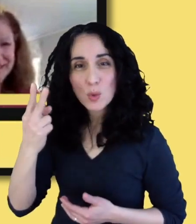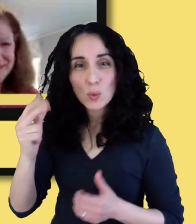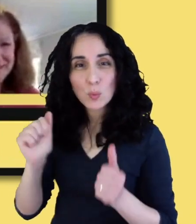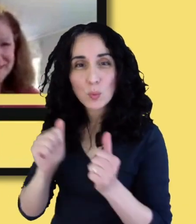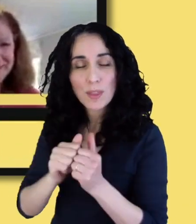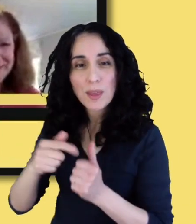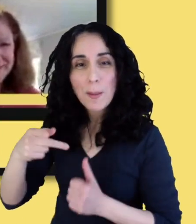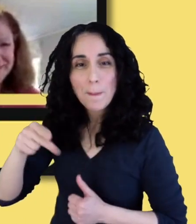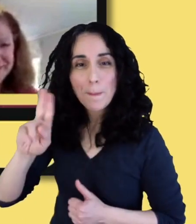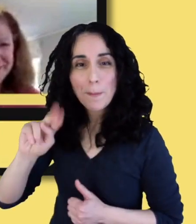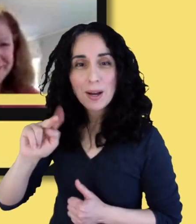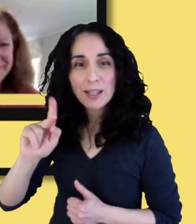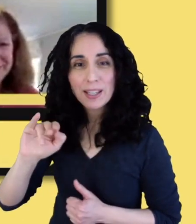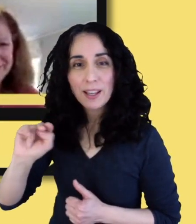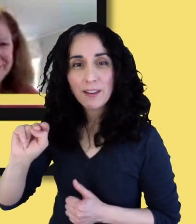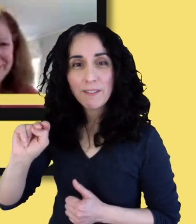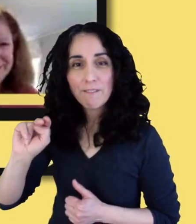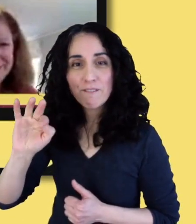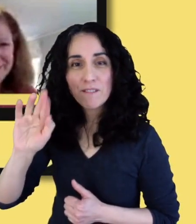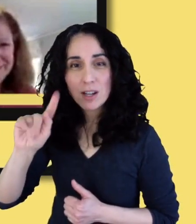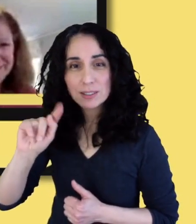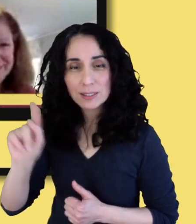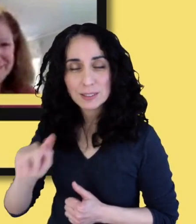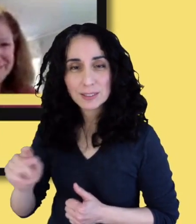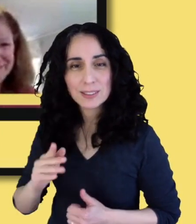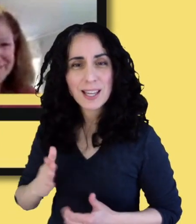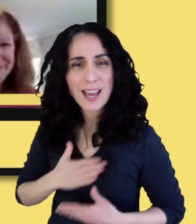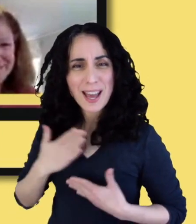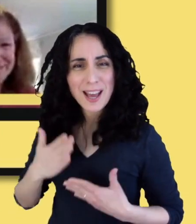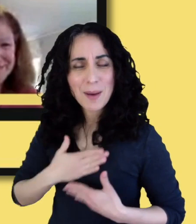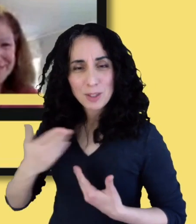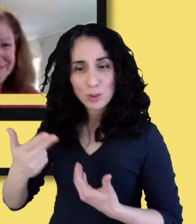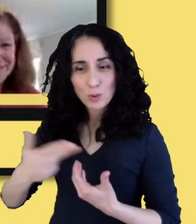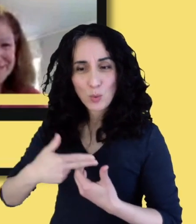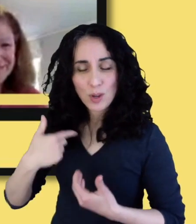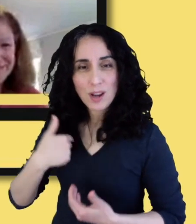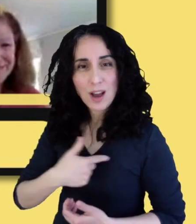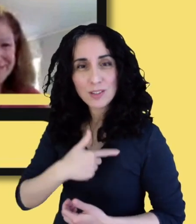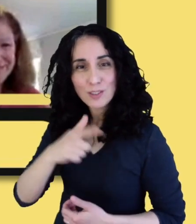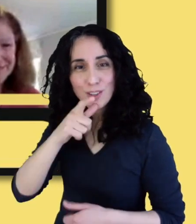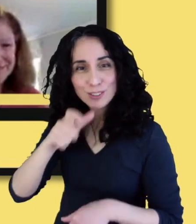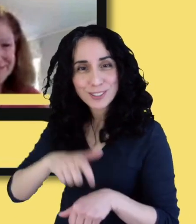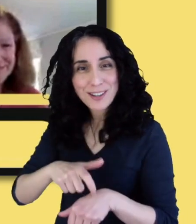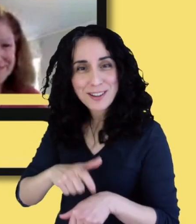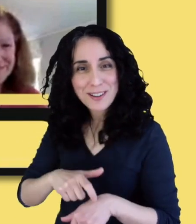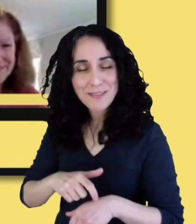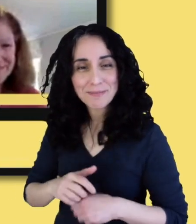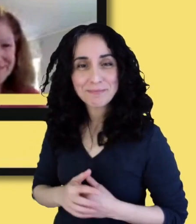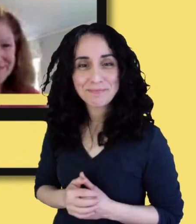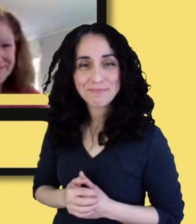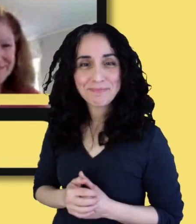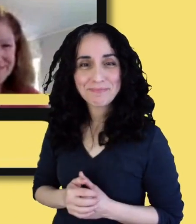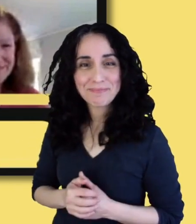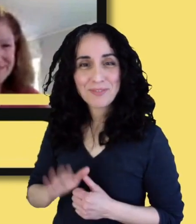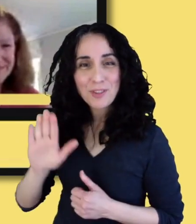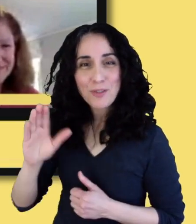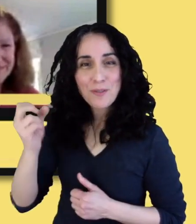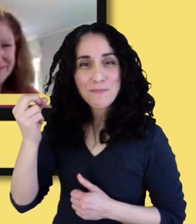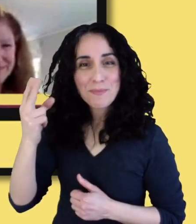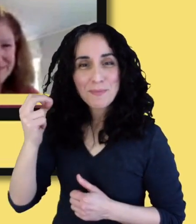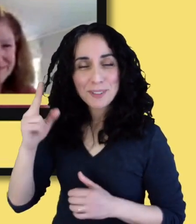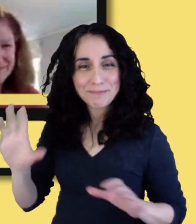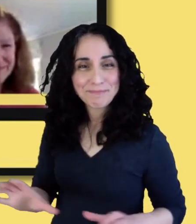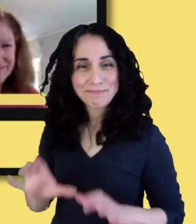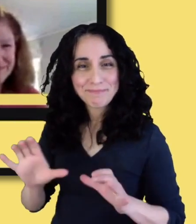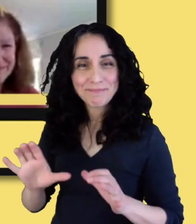noon with PunkinFutz. And we're super happy to have you choose to have your lunch with us or choose your